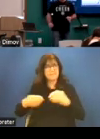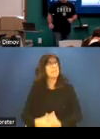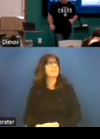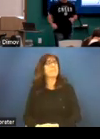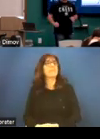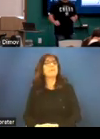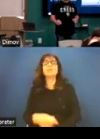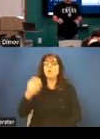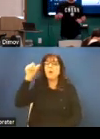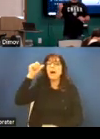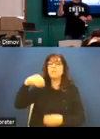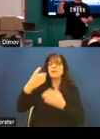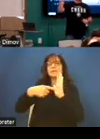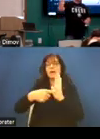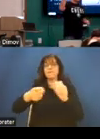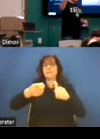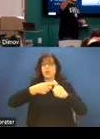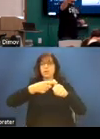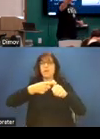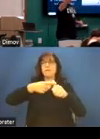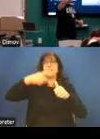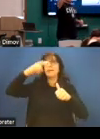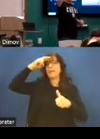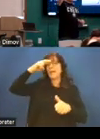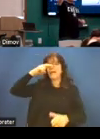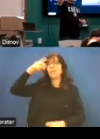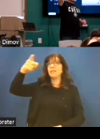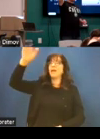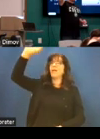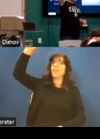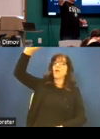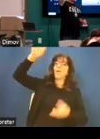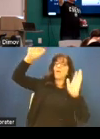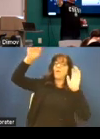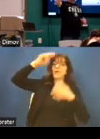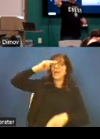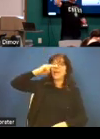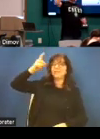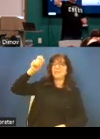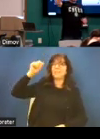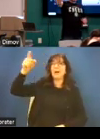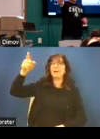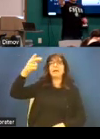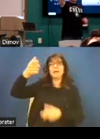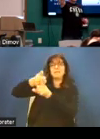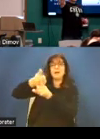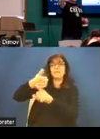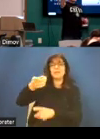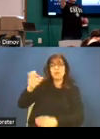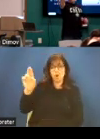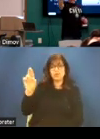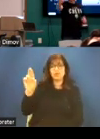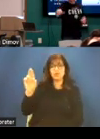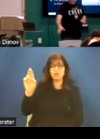Okay, so I want to give you an example of that. First off, Nathan, hi Nathan in the back, Nathan Harrison. He's a